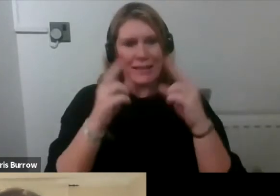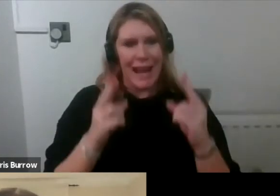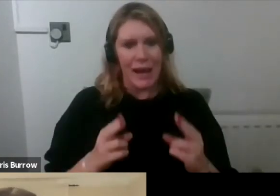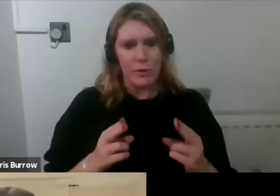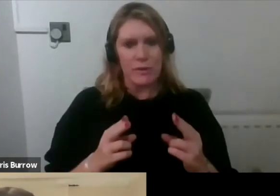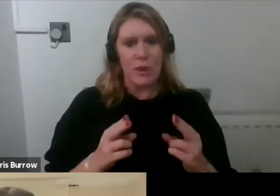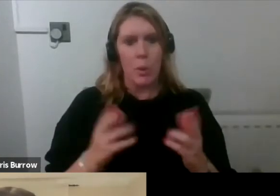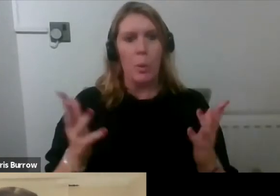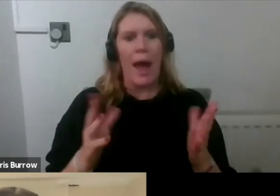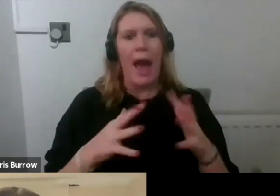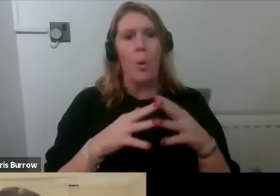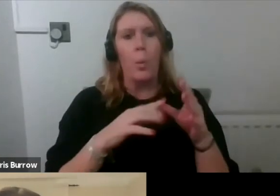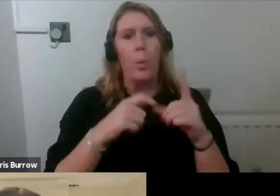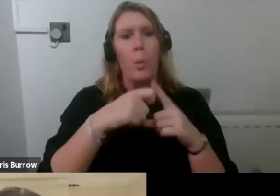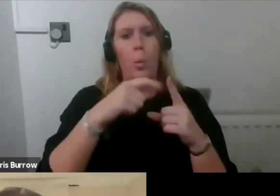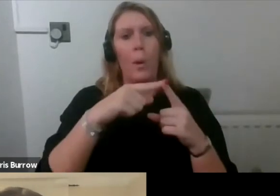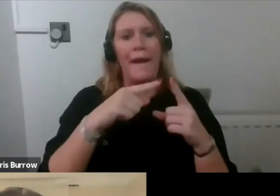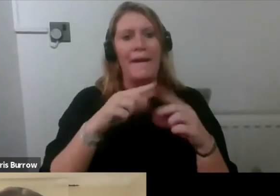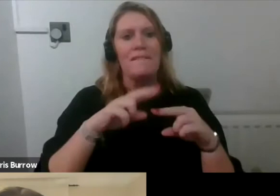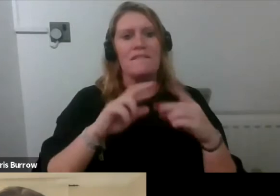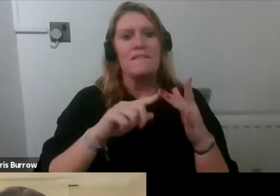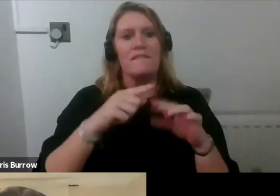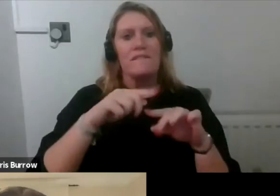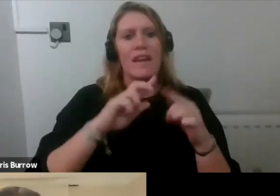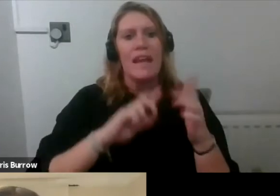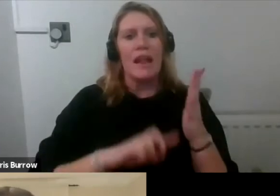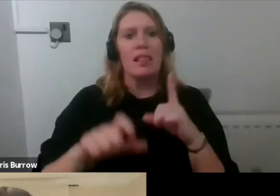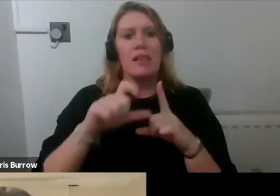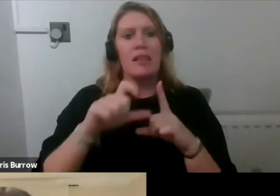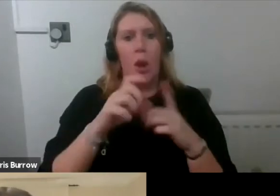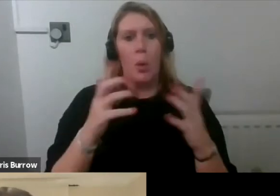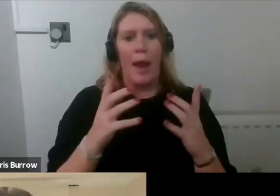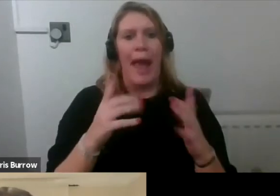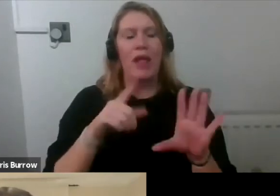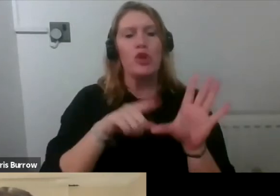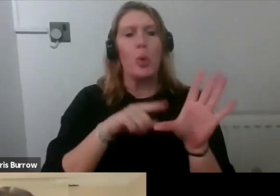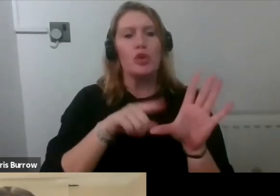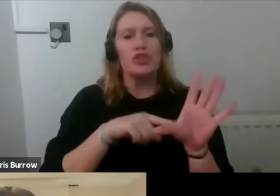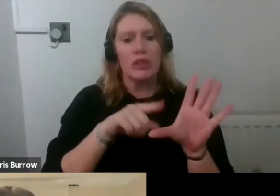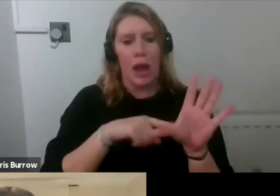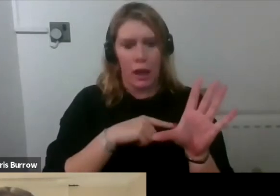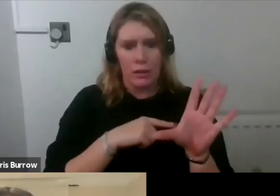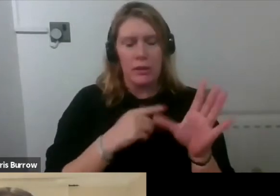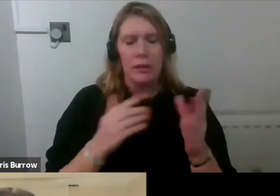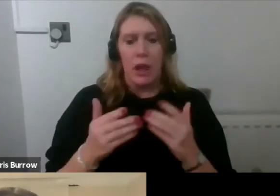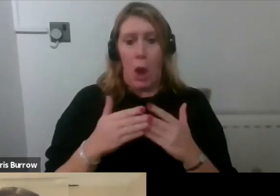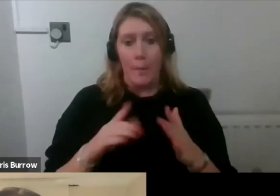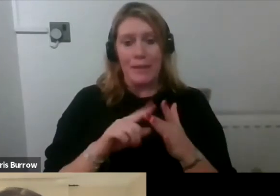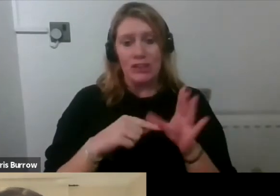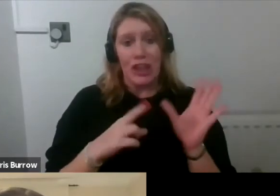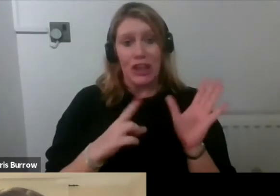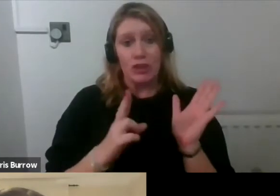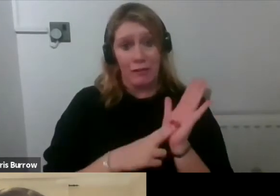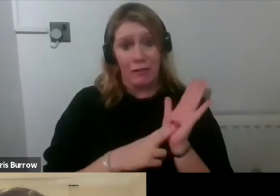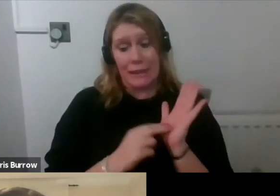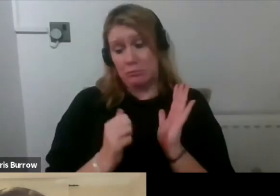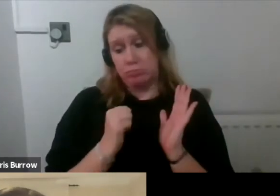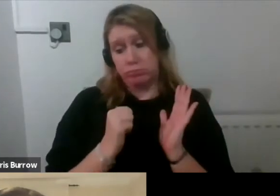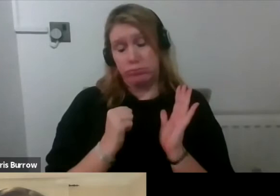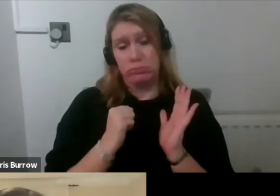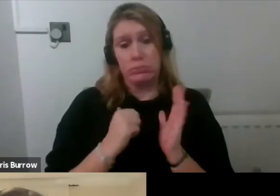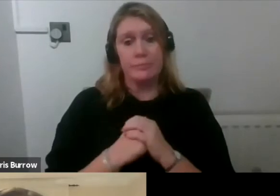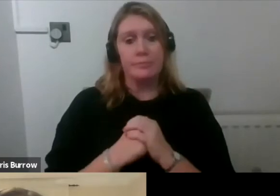Wakefield, Yorkshire, and opened there at the end of January and had a pretty decent run there, and